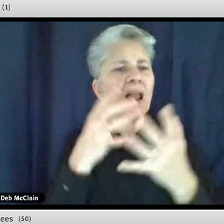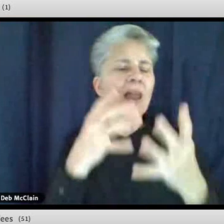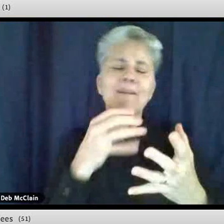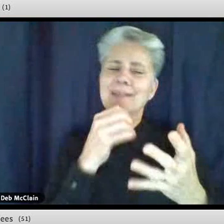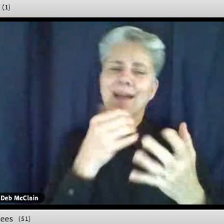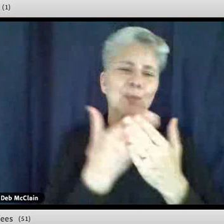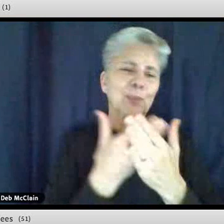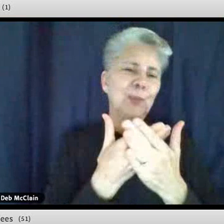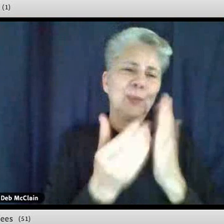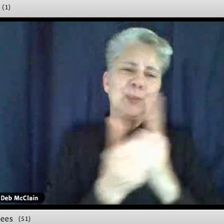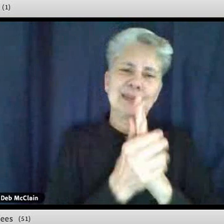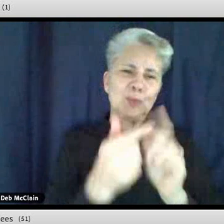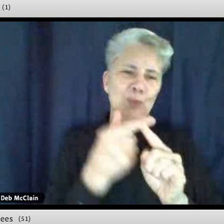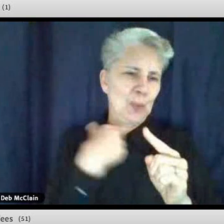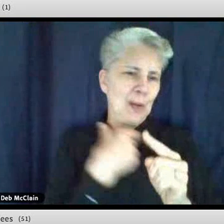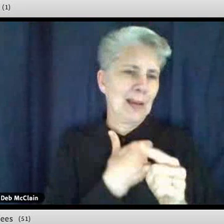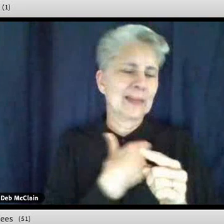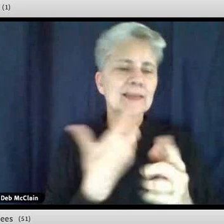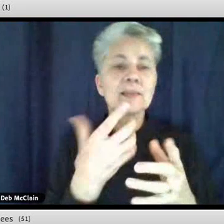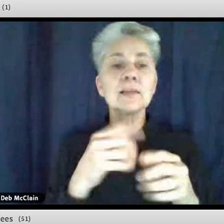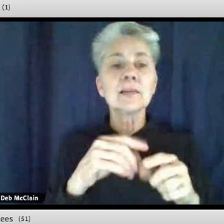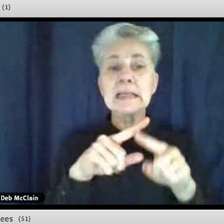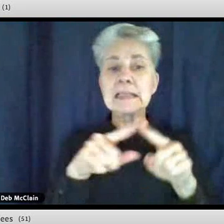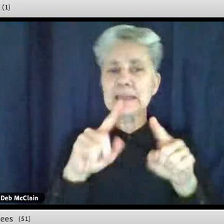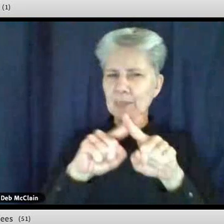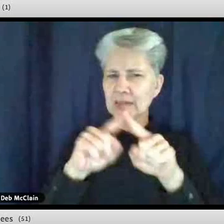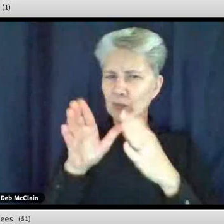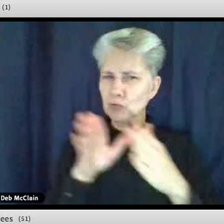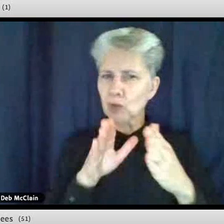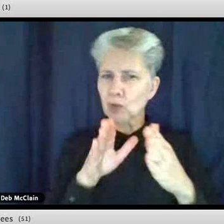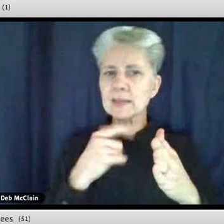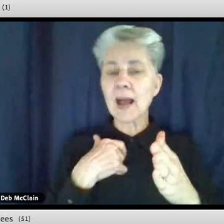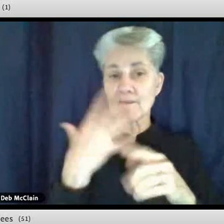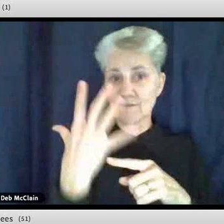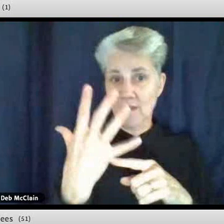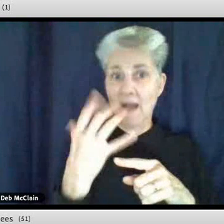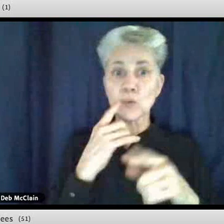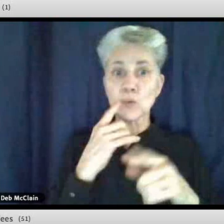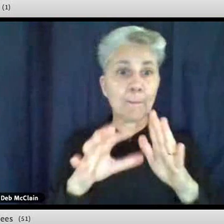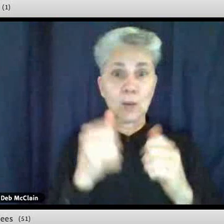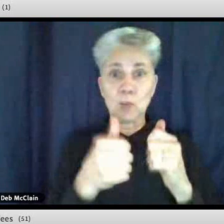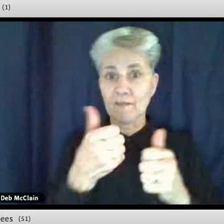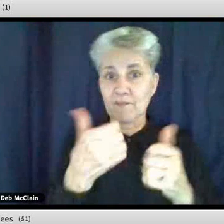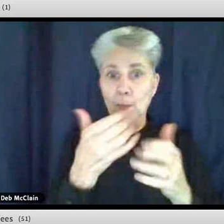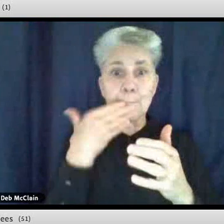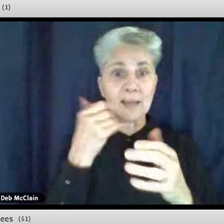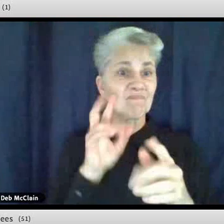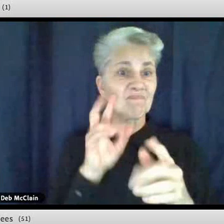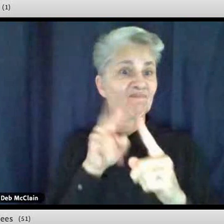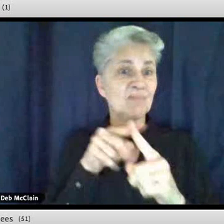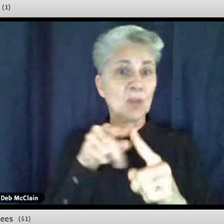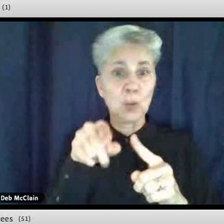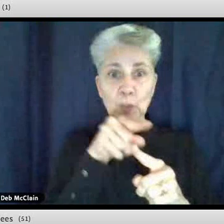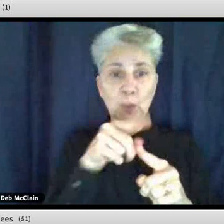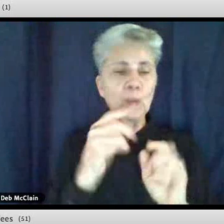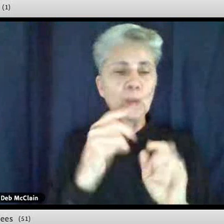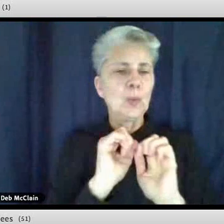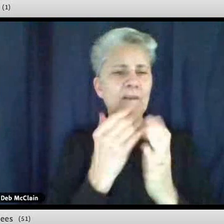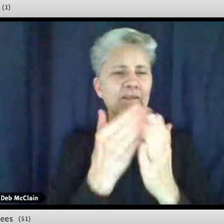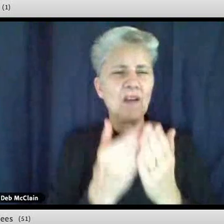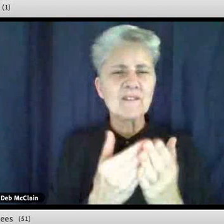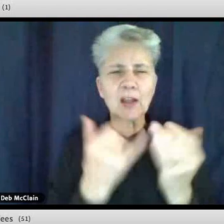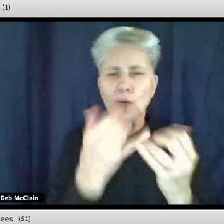to us. Some different strategies. I've got 5. You can pick whichever one works best for you about verifying